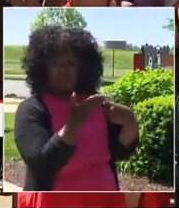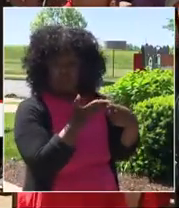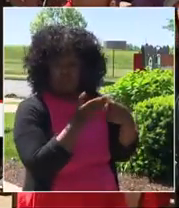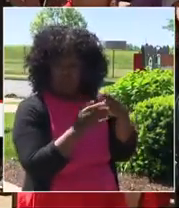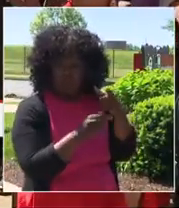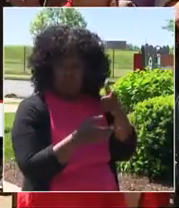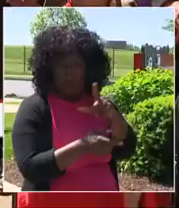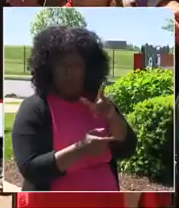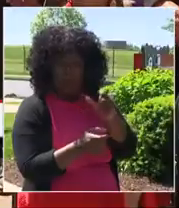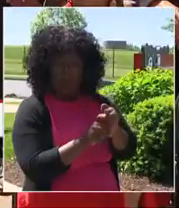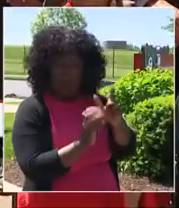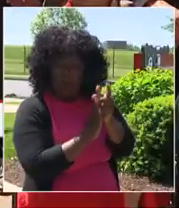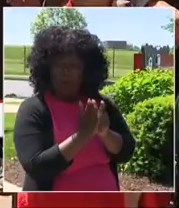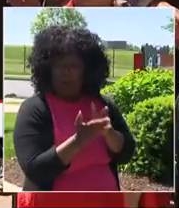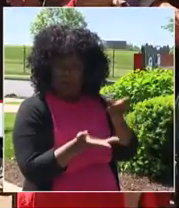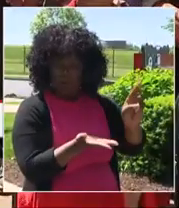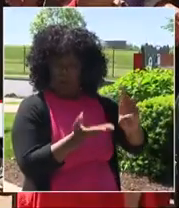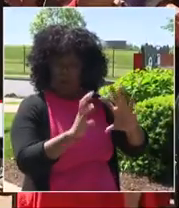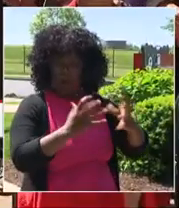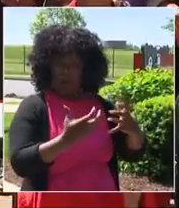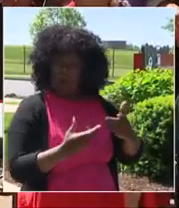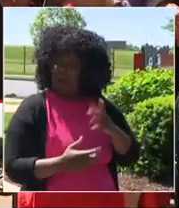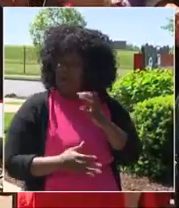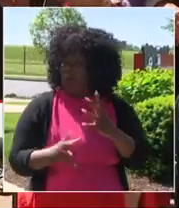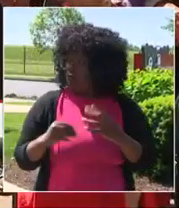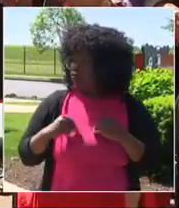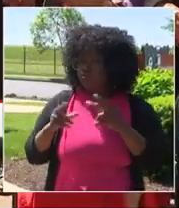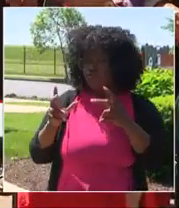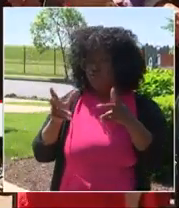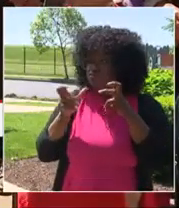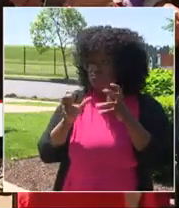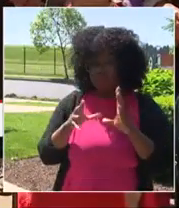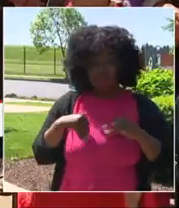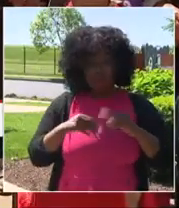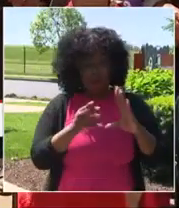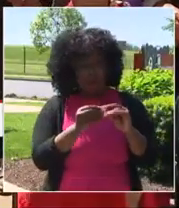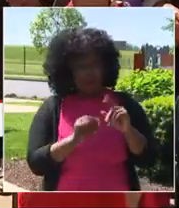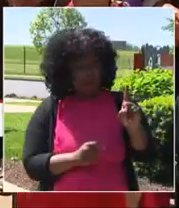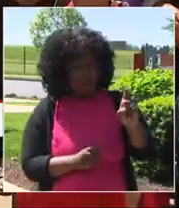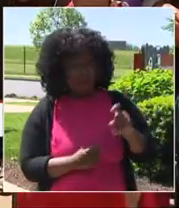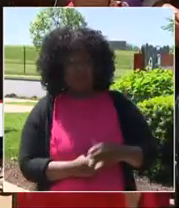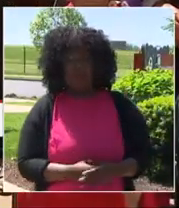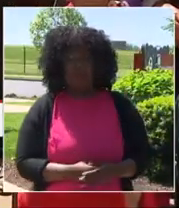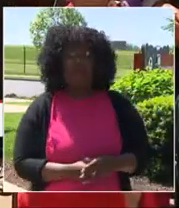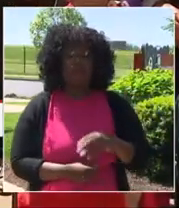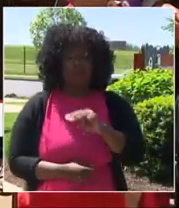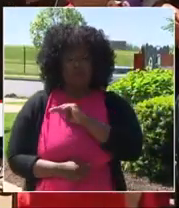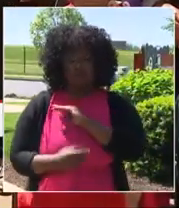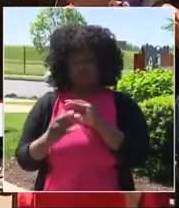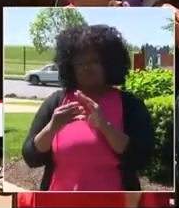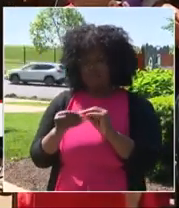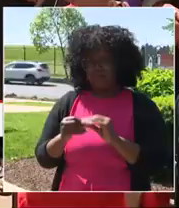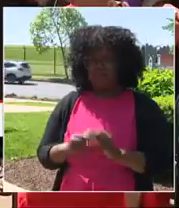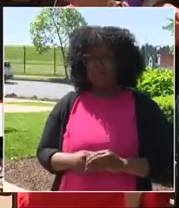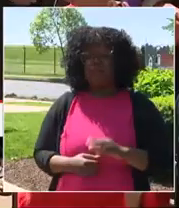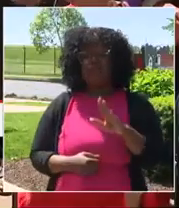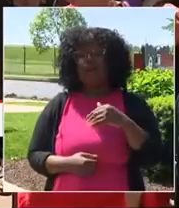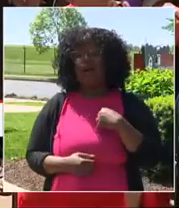Republican lawmakers been, in the House especially, receptive to your message? I would say yes, they're